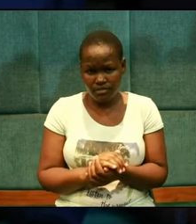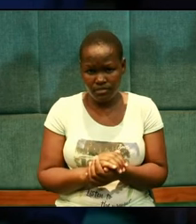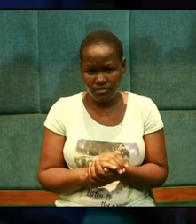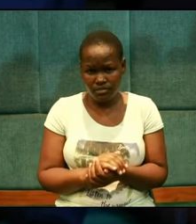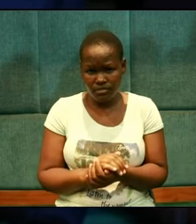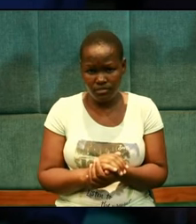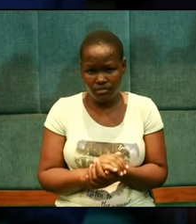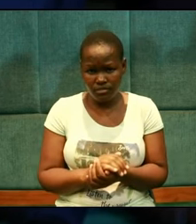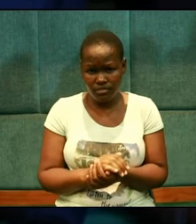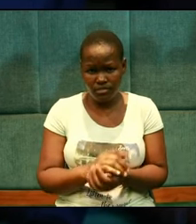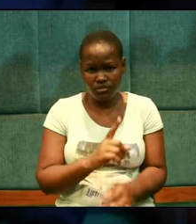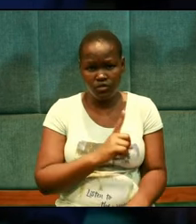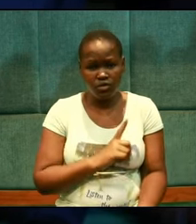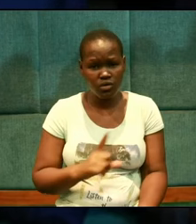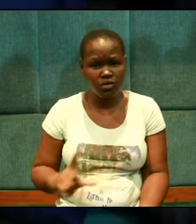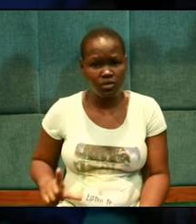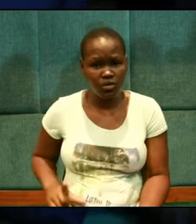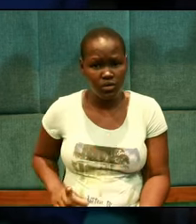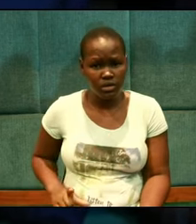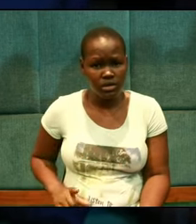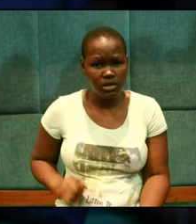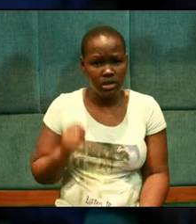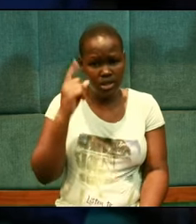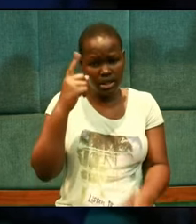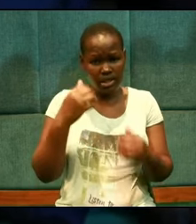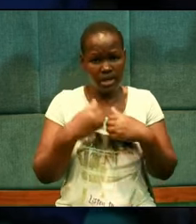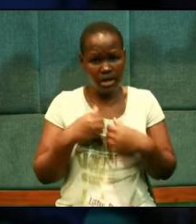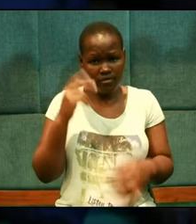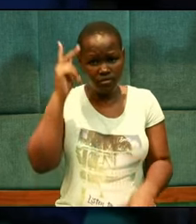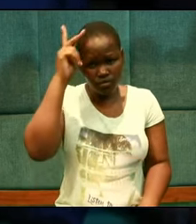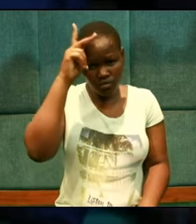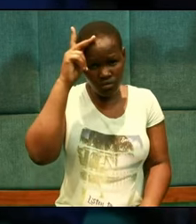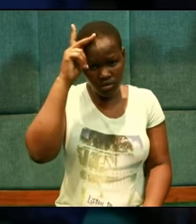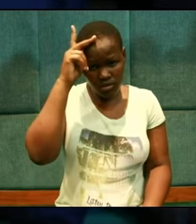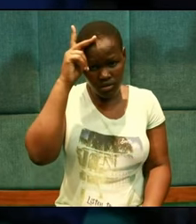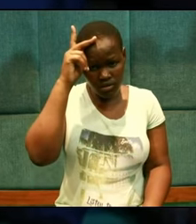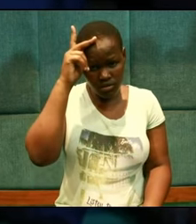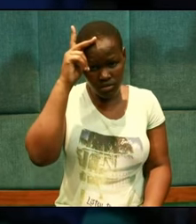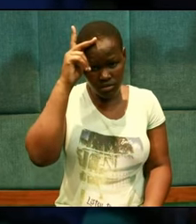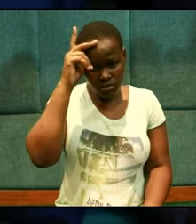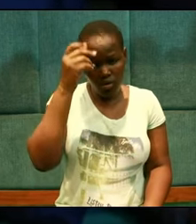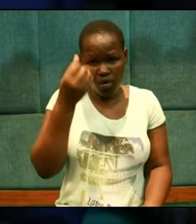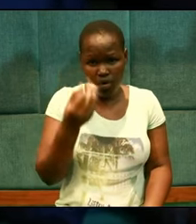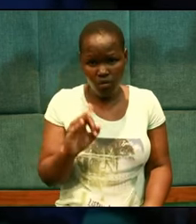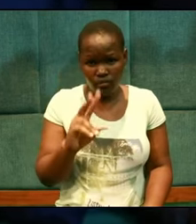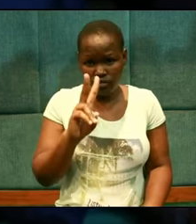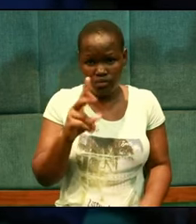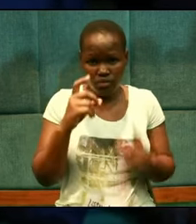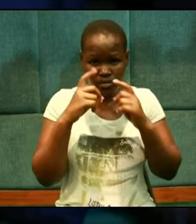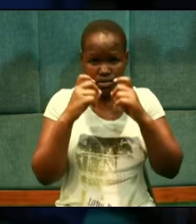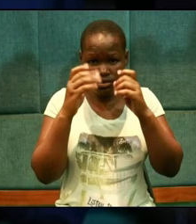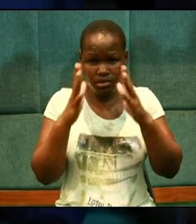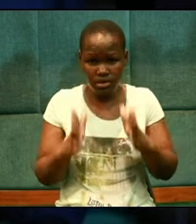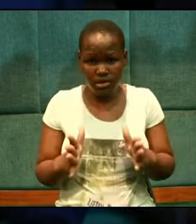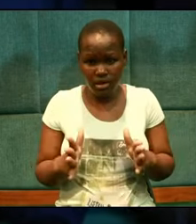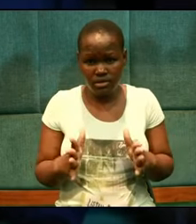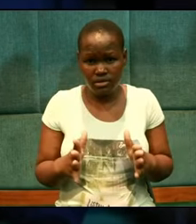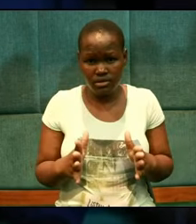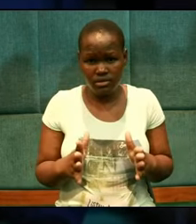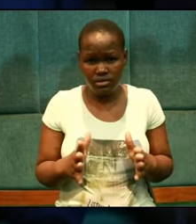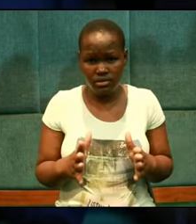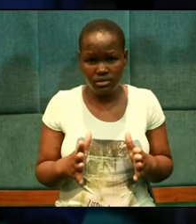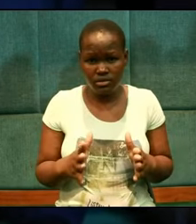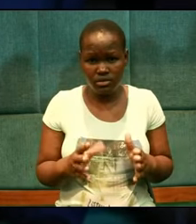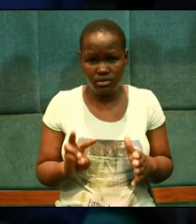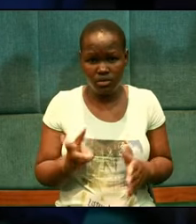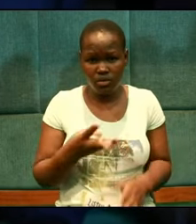Lord, help us to understand, to have knowledge that marriage is a union of two sinners who are dealing with the divine beings, so